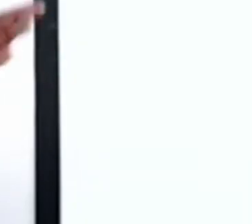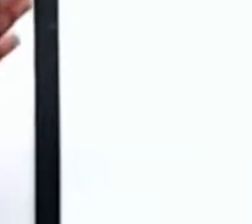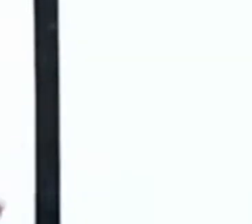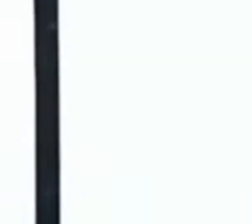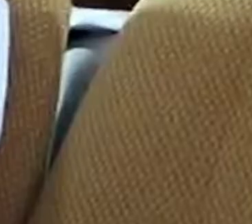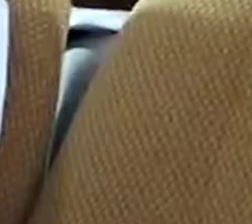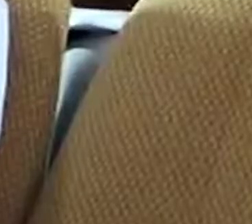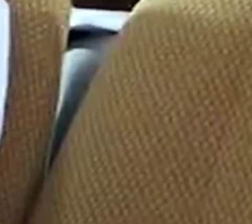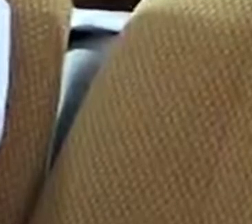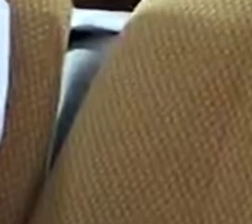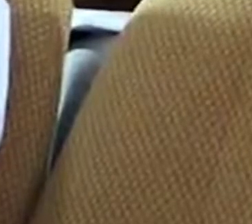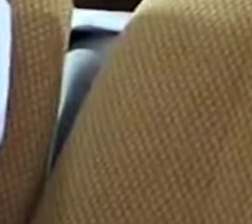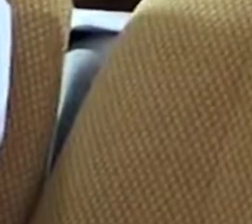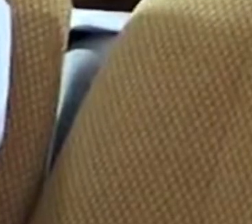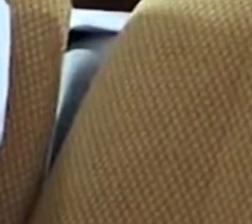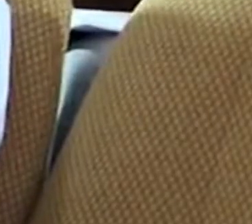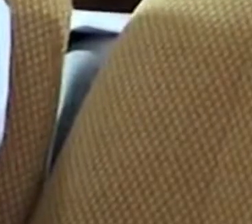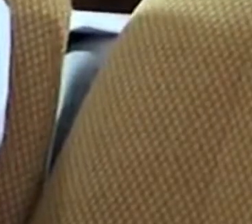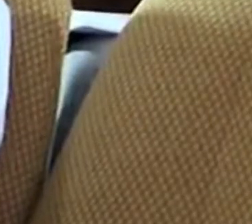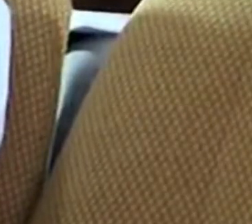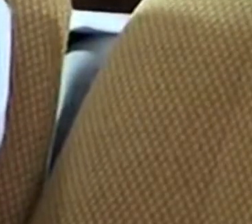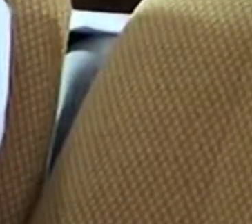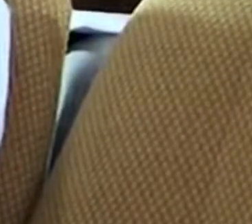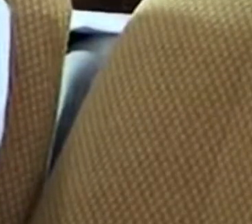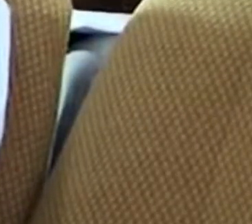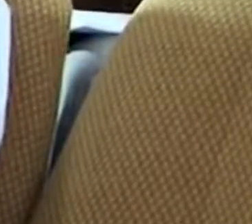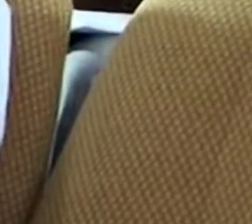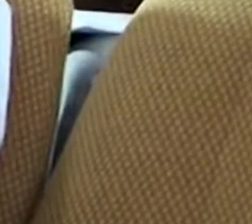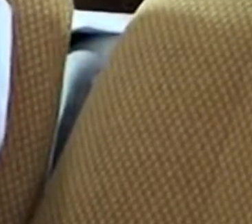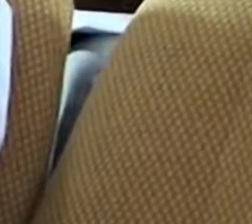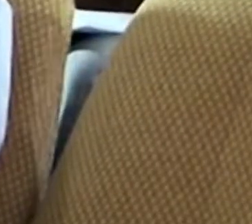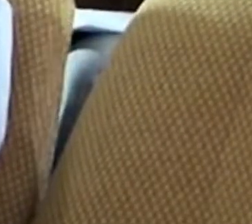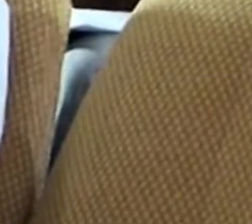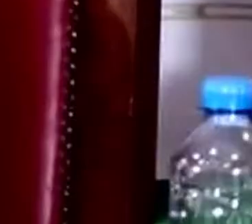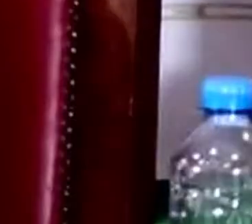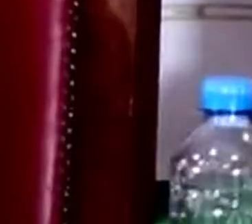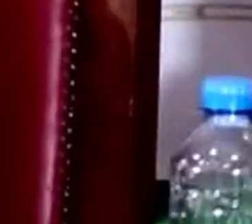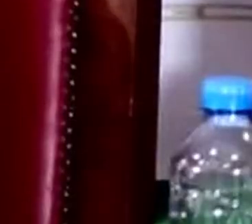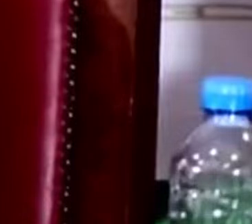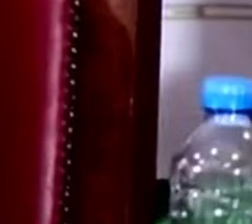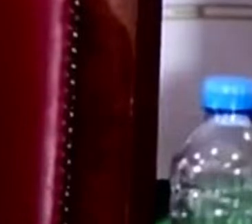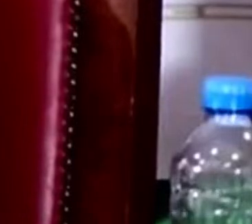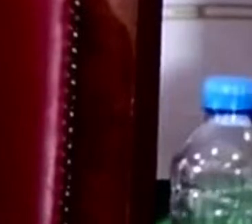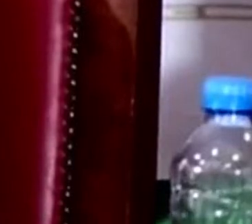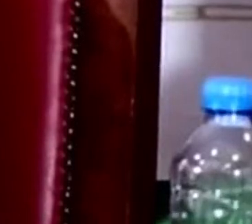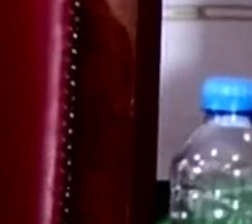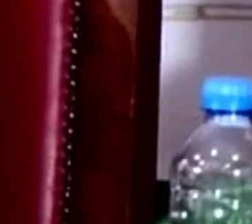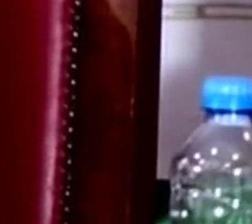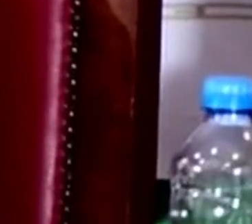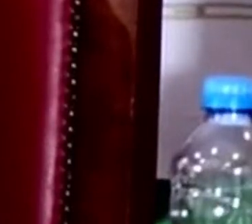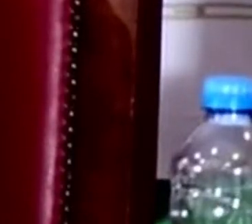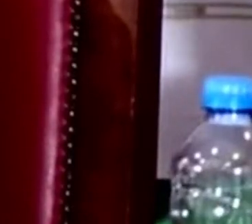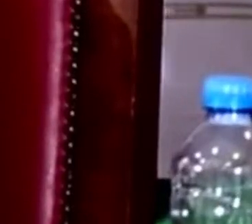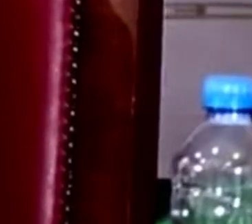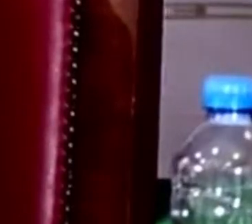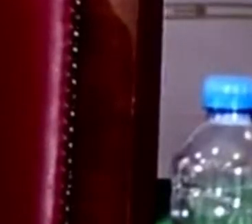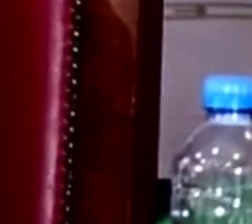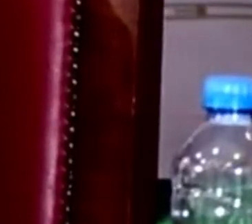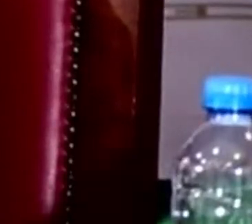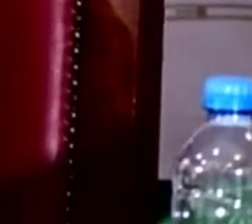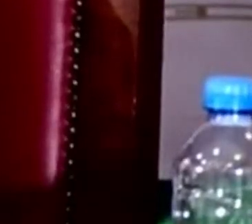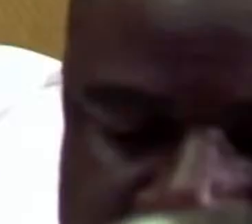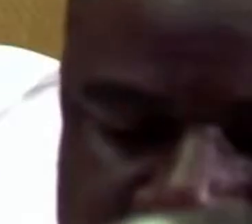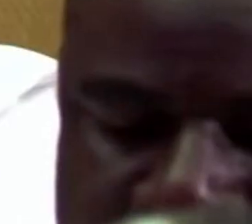the theme. The research fair was officially launched by the first Deputy Speaker, Honorable Malungo Chisangano,